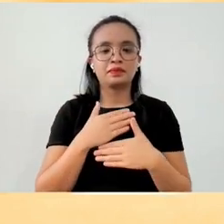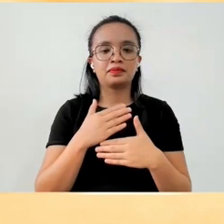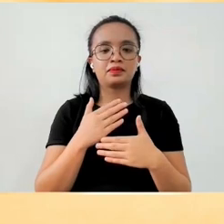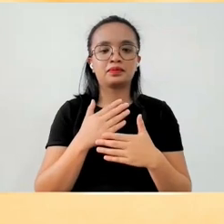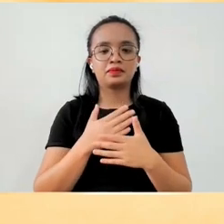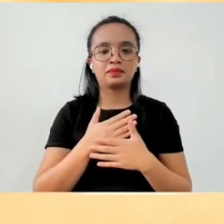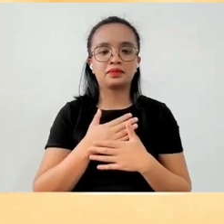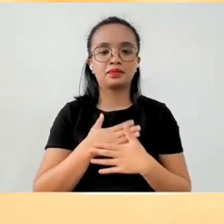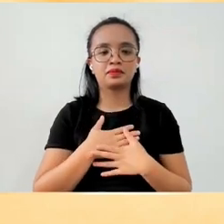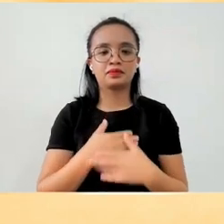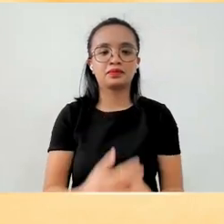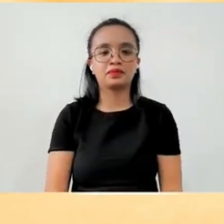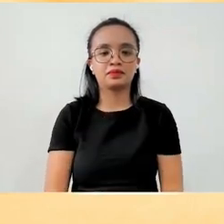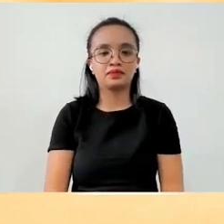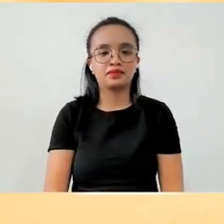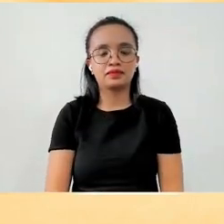out.